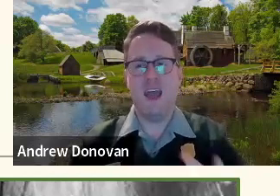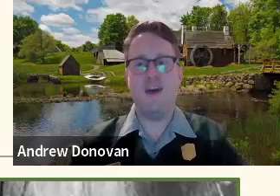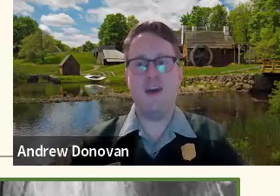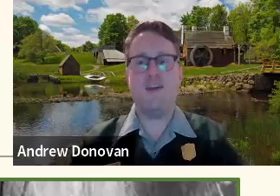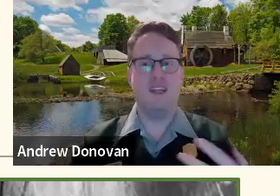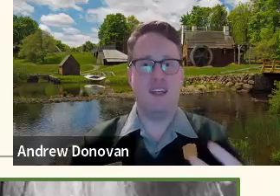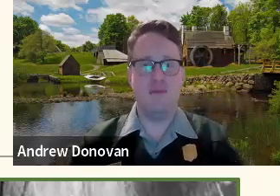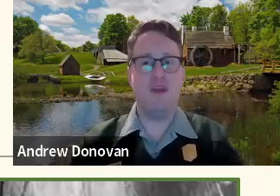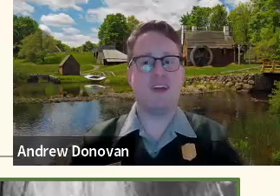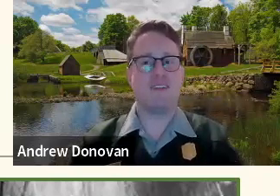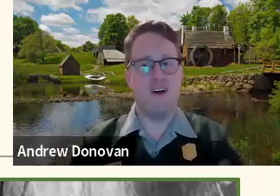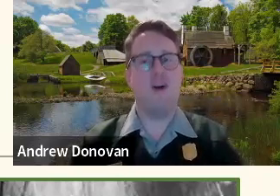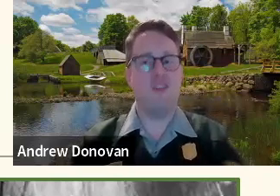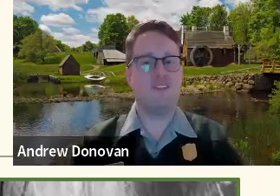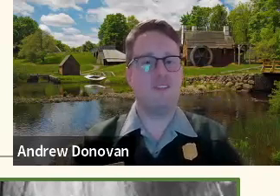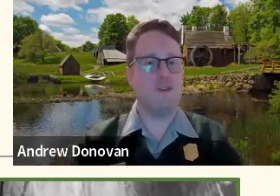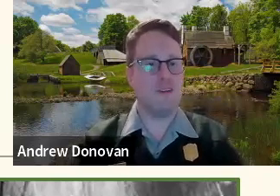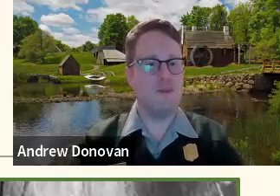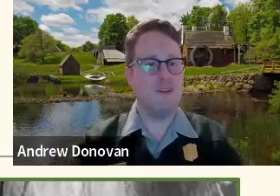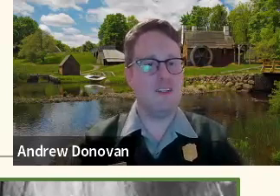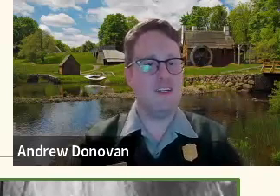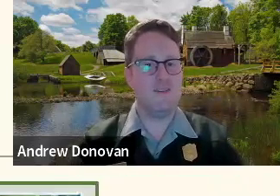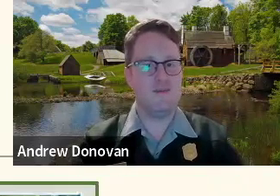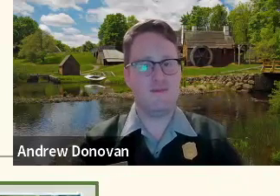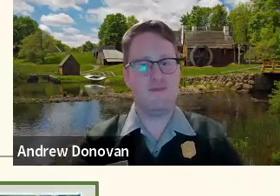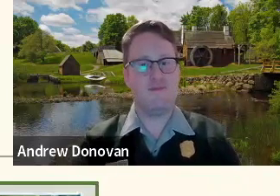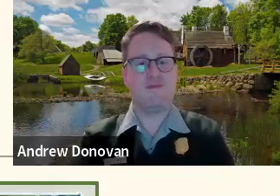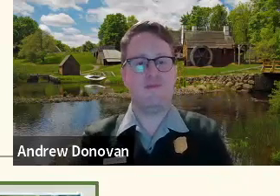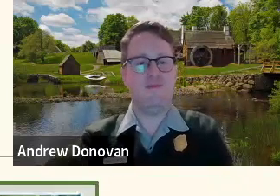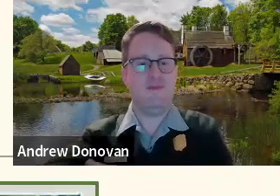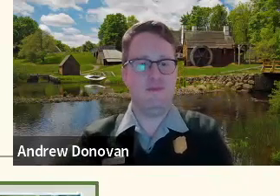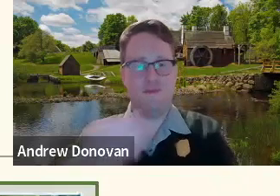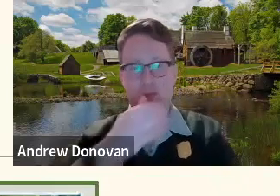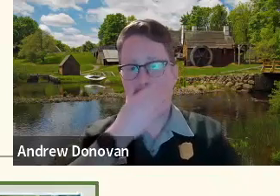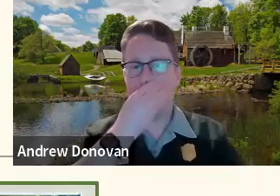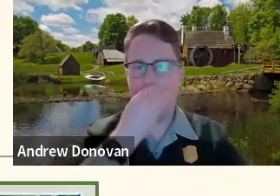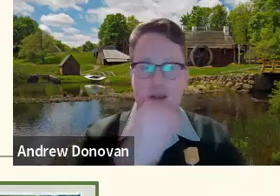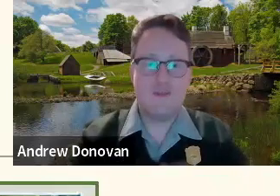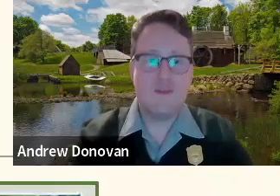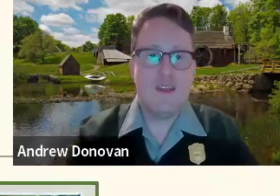they have an impact on this local community.